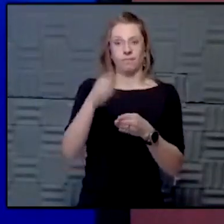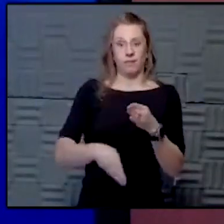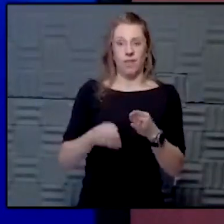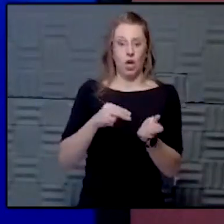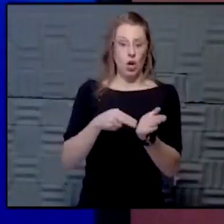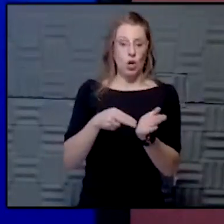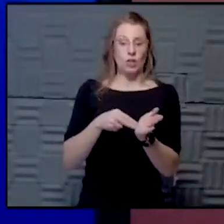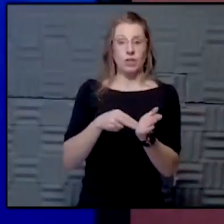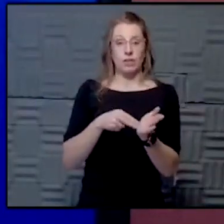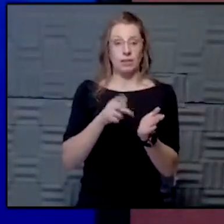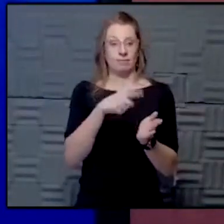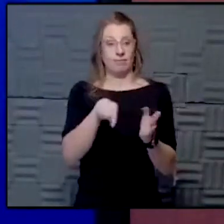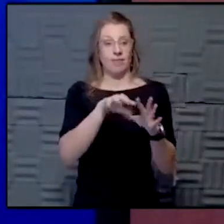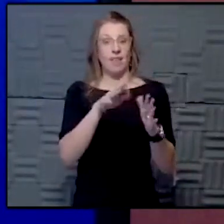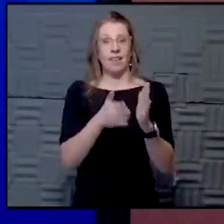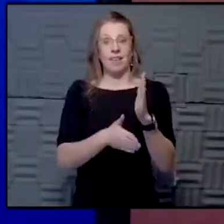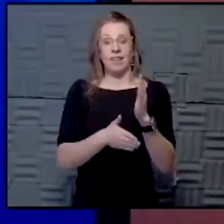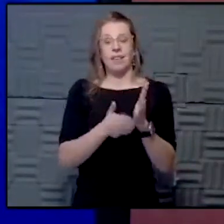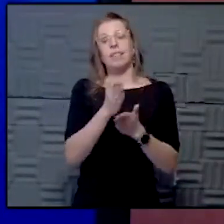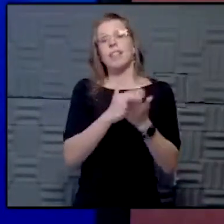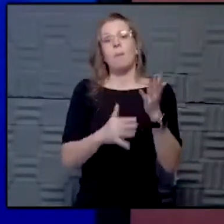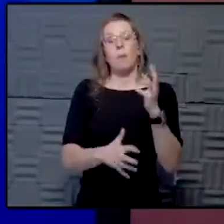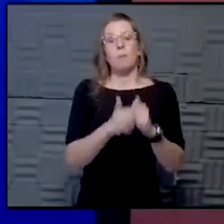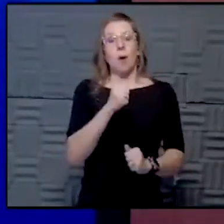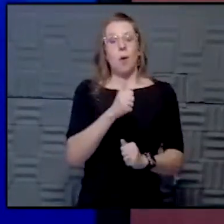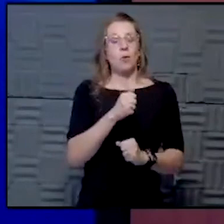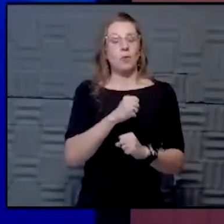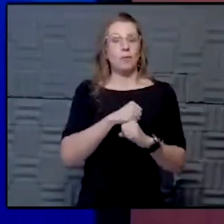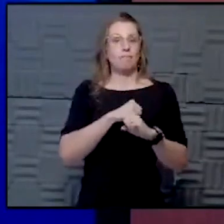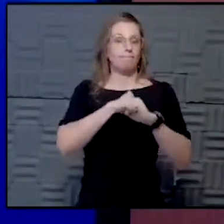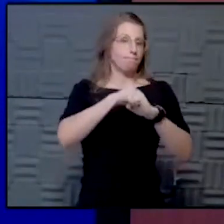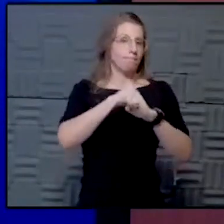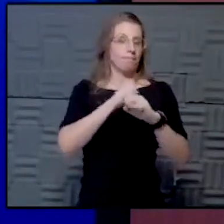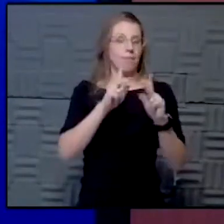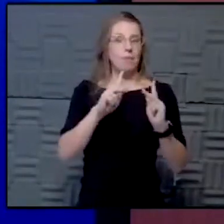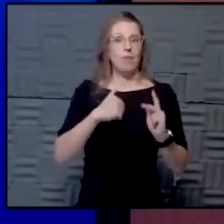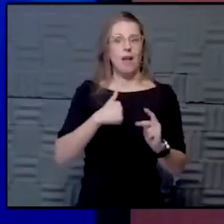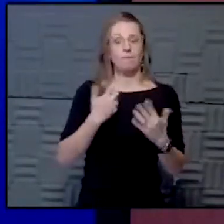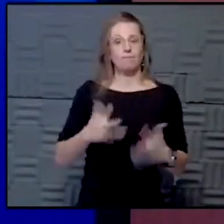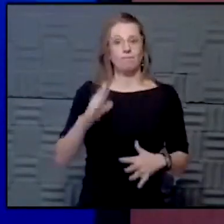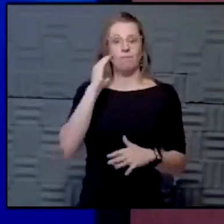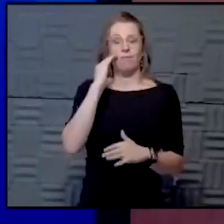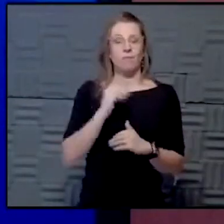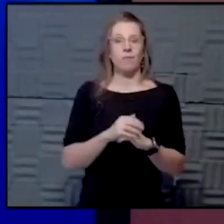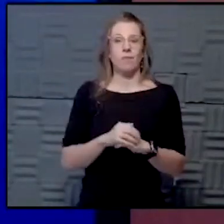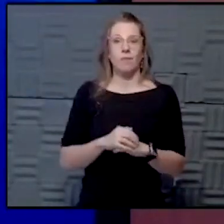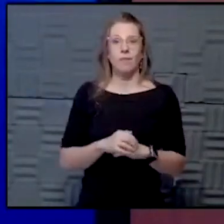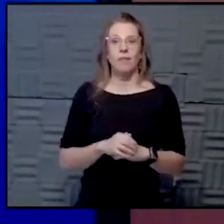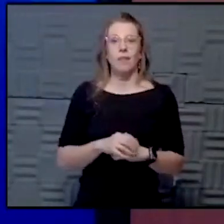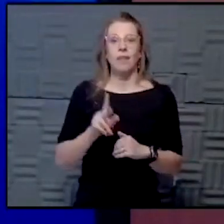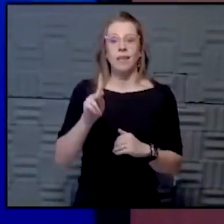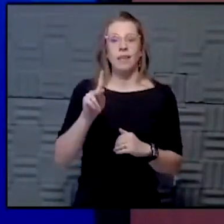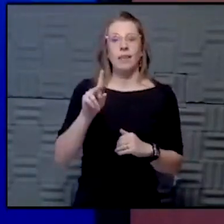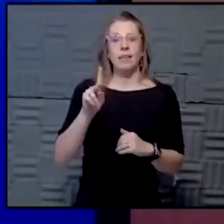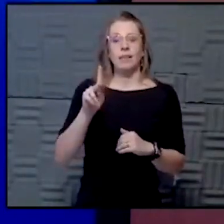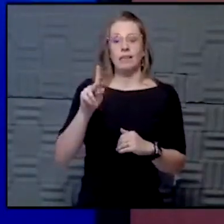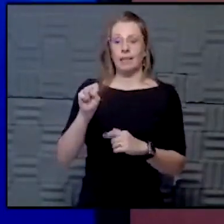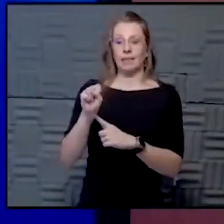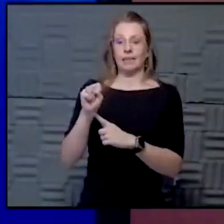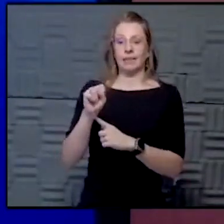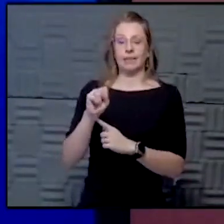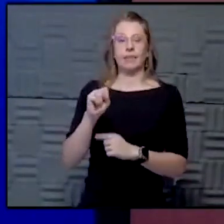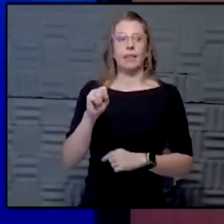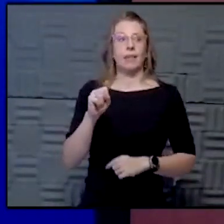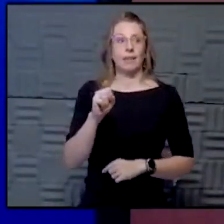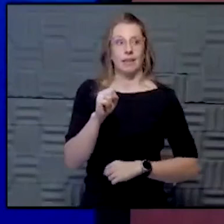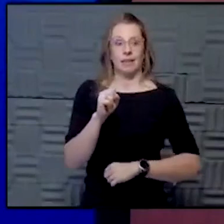are some of the most resilient people I know. The Kansas Hospital Association is helping us to celebrate Nurses Week with a video they